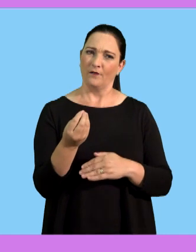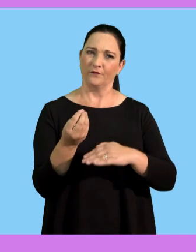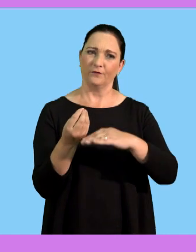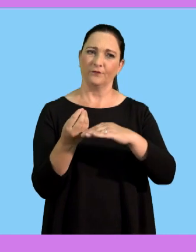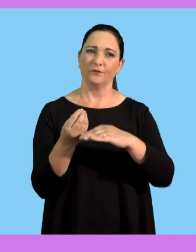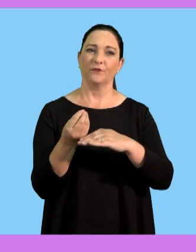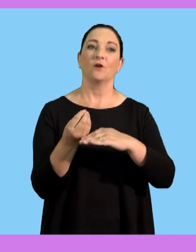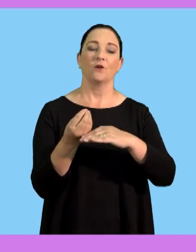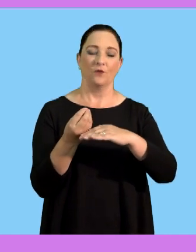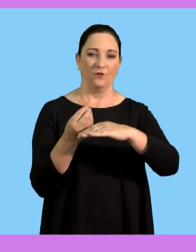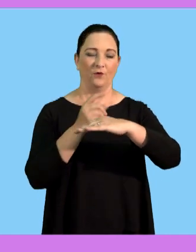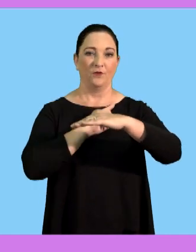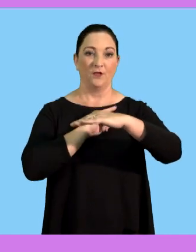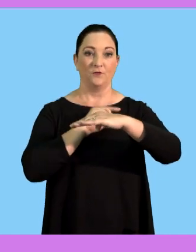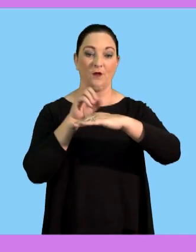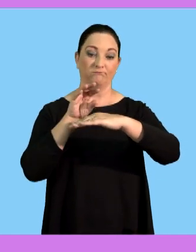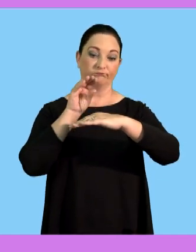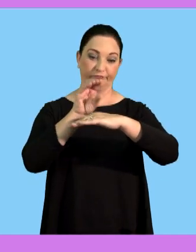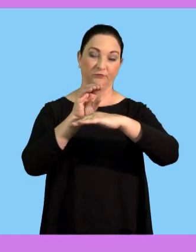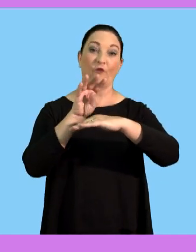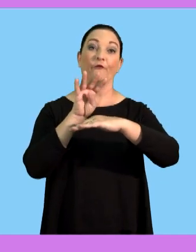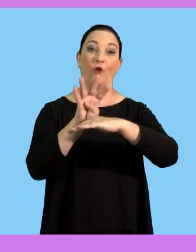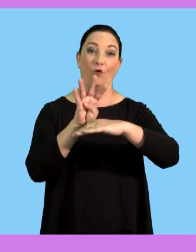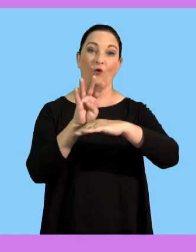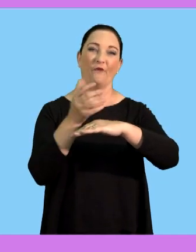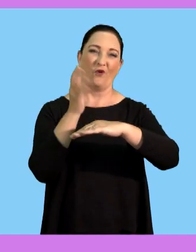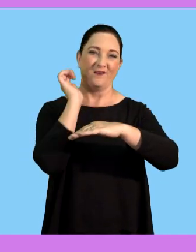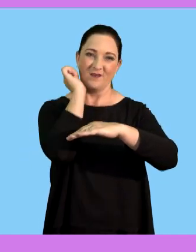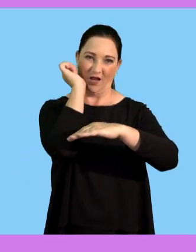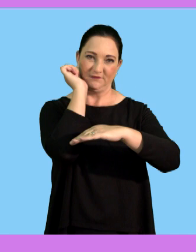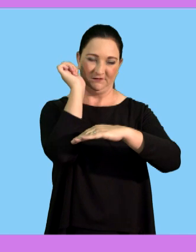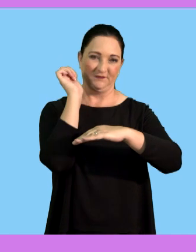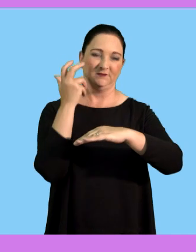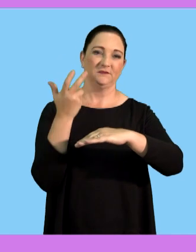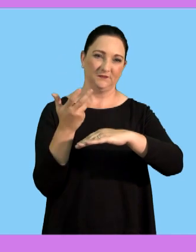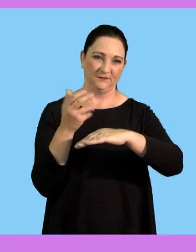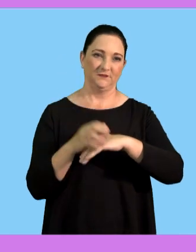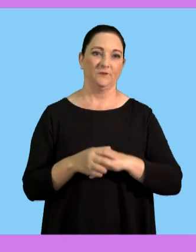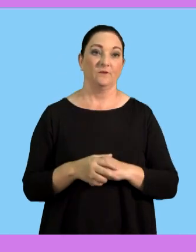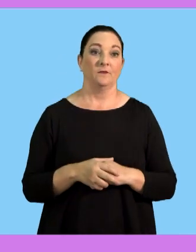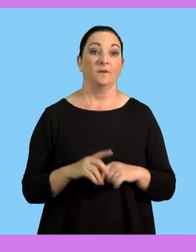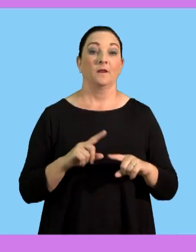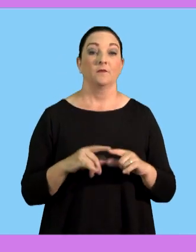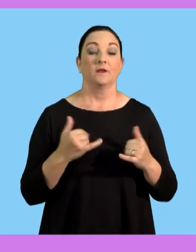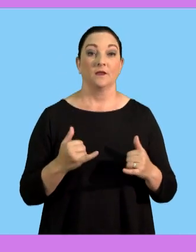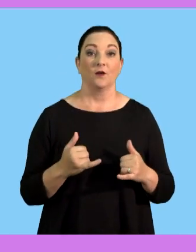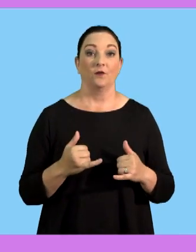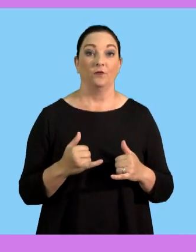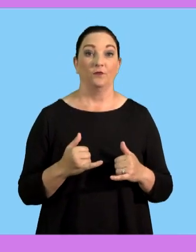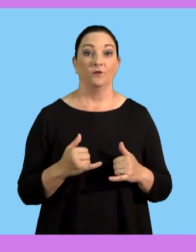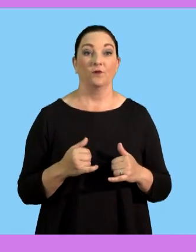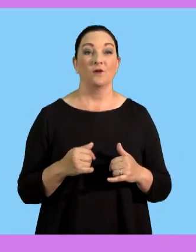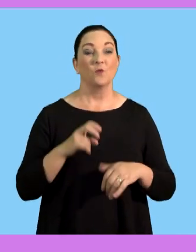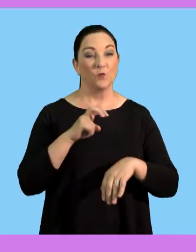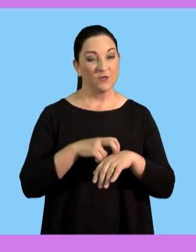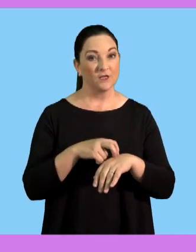We indicated 4 with nuts. So therefore, 4 out of the 40 will be nuts, right? So also important with this question